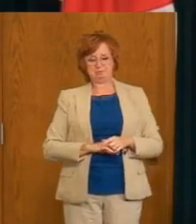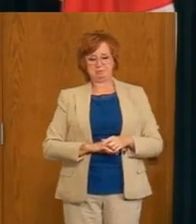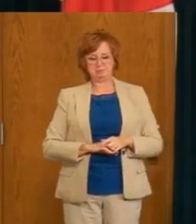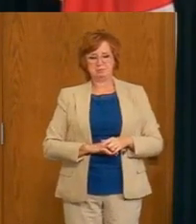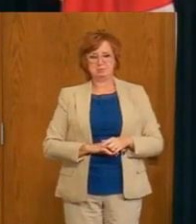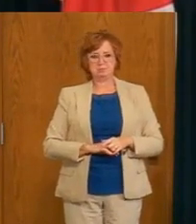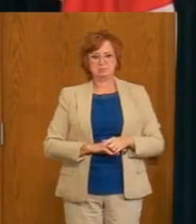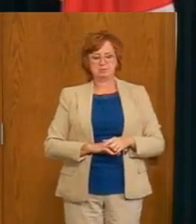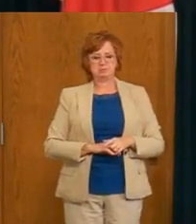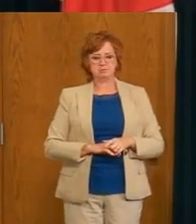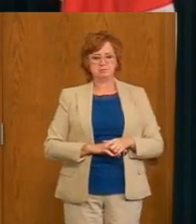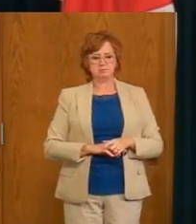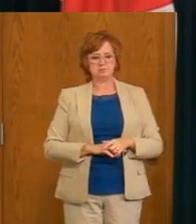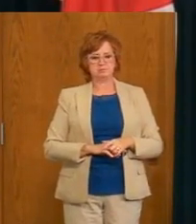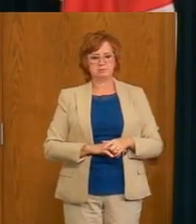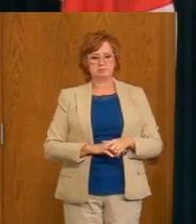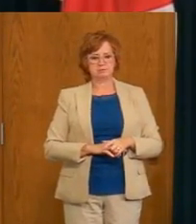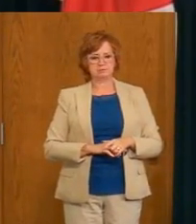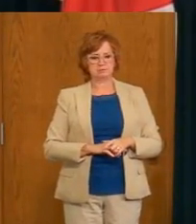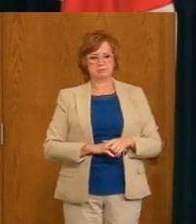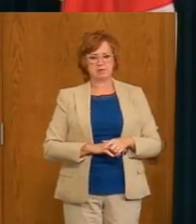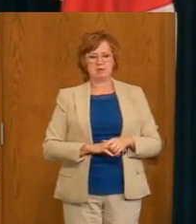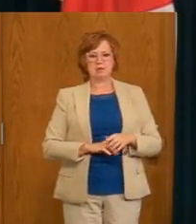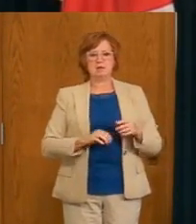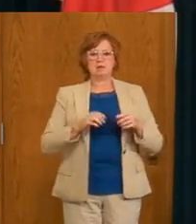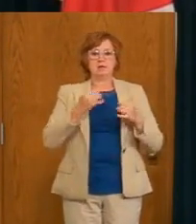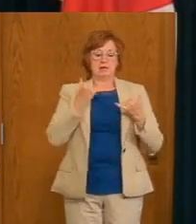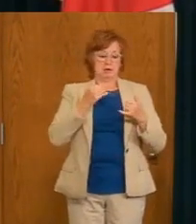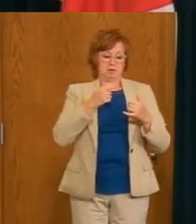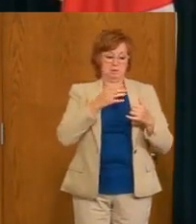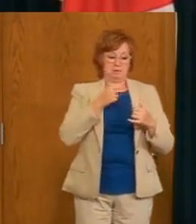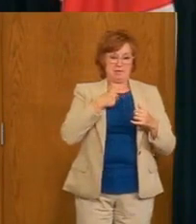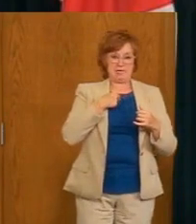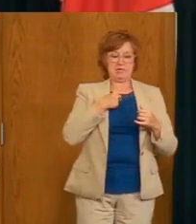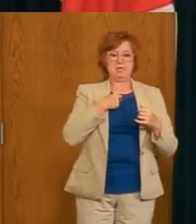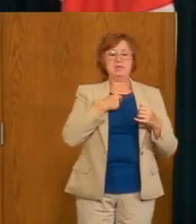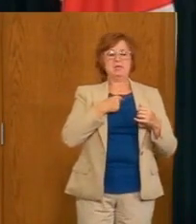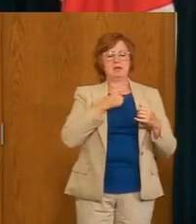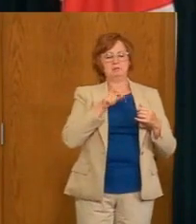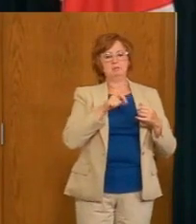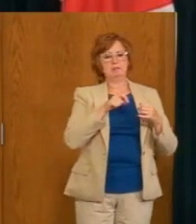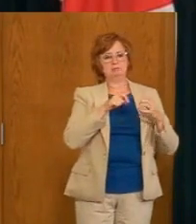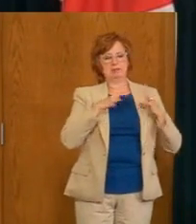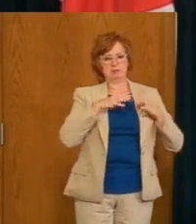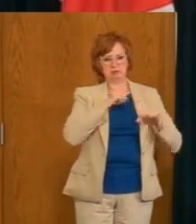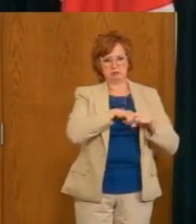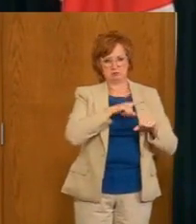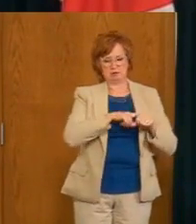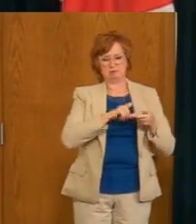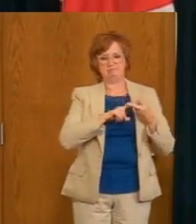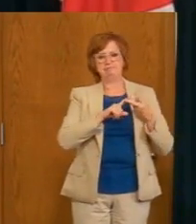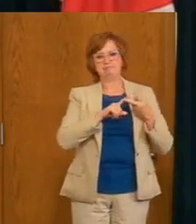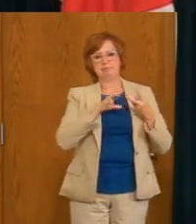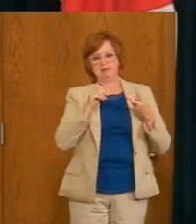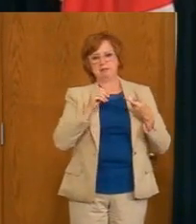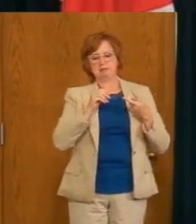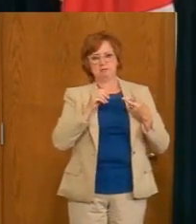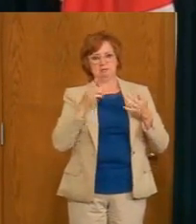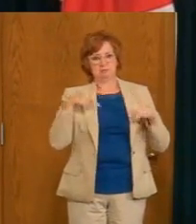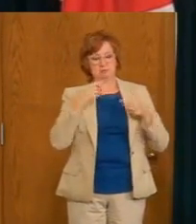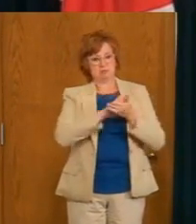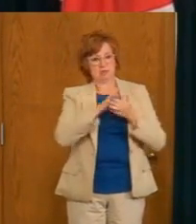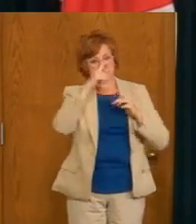home, because I think that's going to be key. Because we all remember 2019 and before, where colleagues would drag themselves